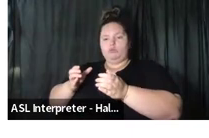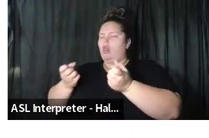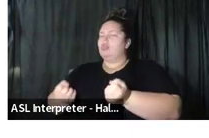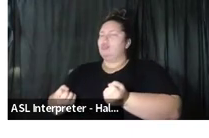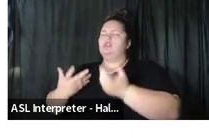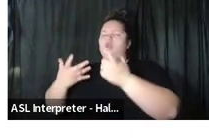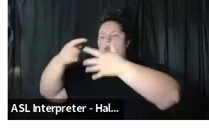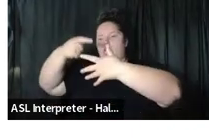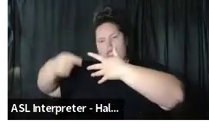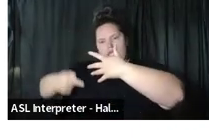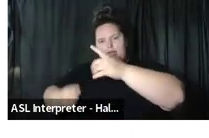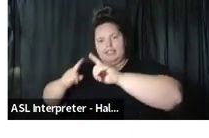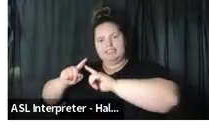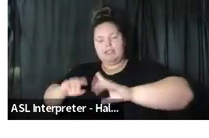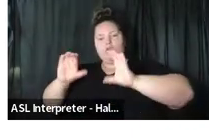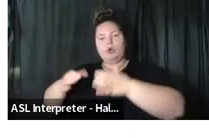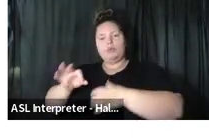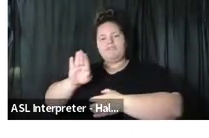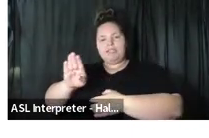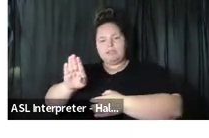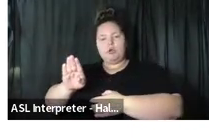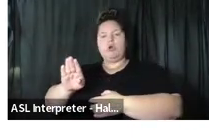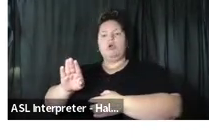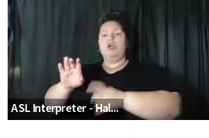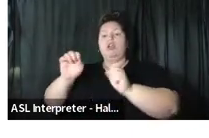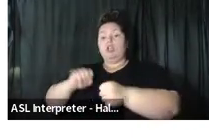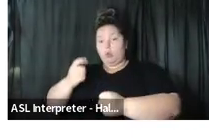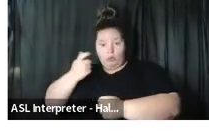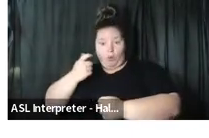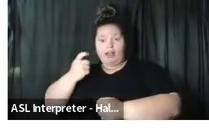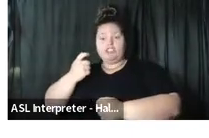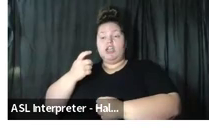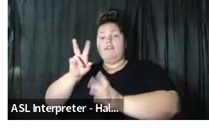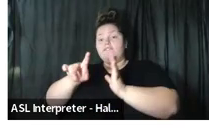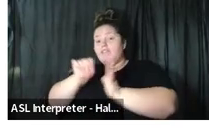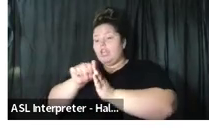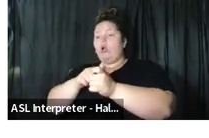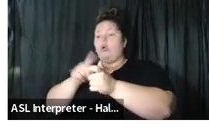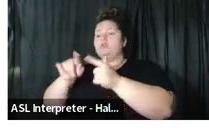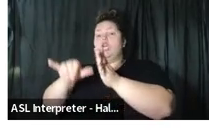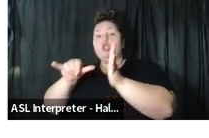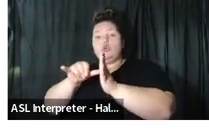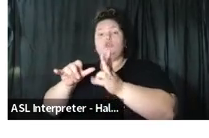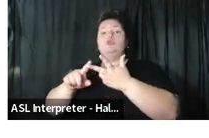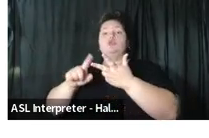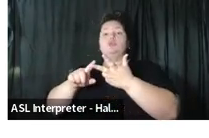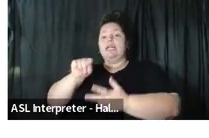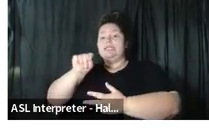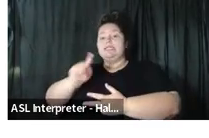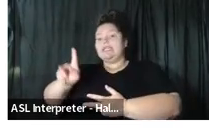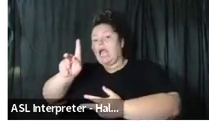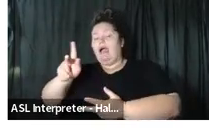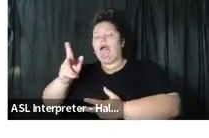Facebook. There's a lot, and like watching videos, a lot of different YouTube channels or TikTok like accounts. So there's one that I think it's